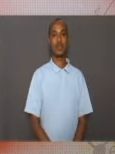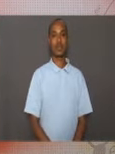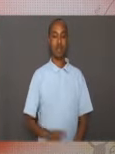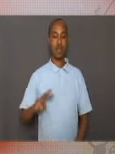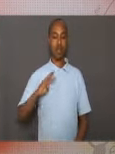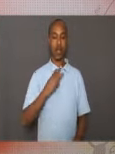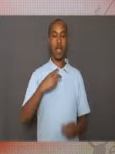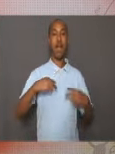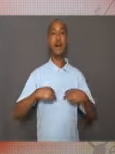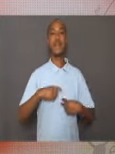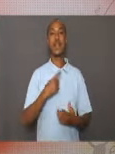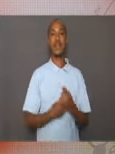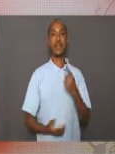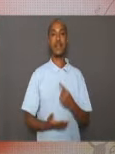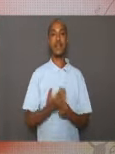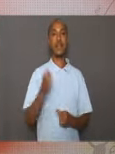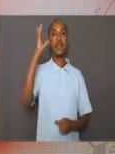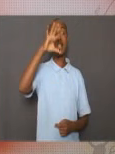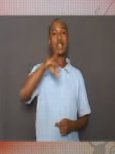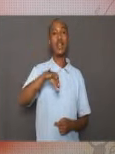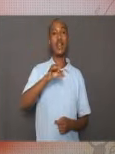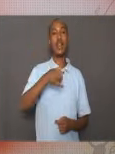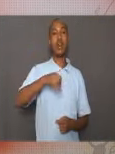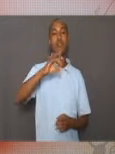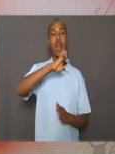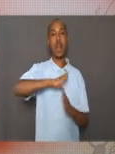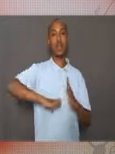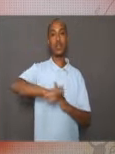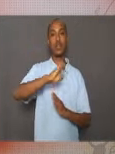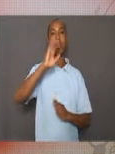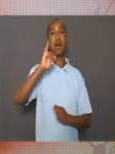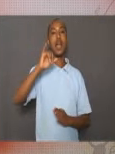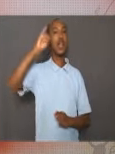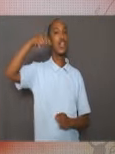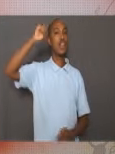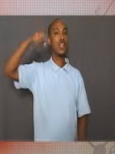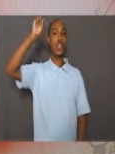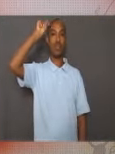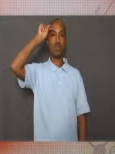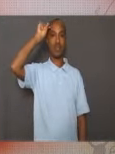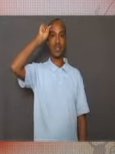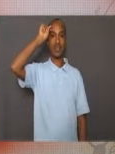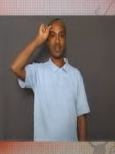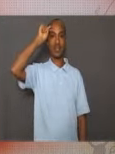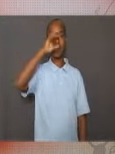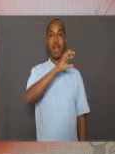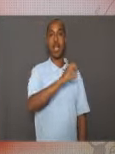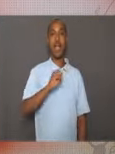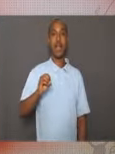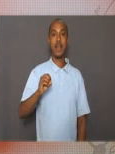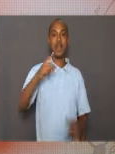have discussed the discovery of the electron by J.J. Thomson and